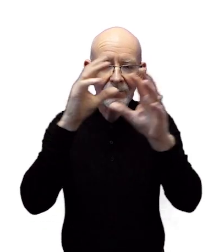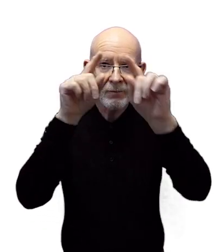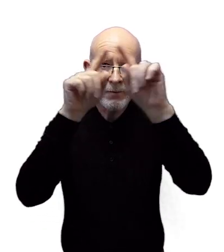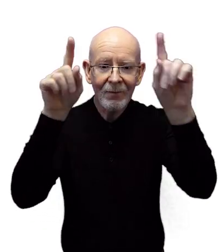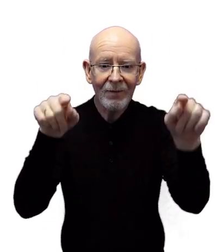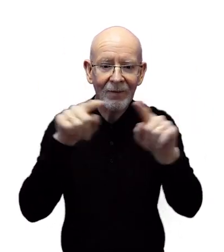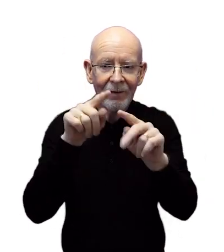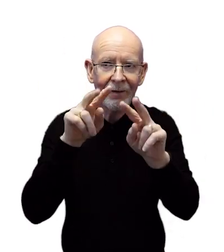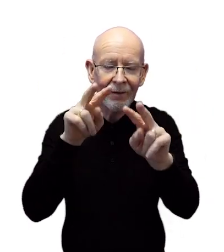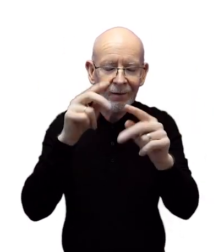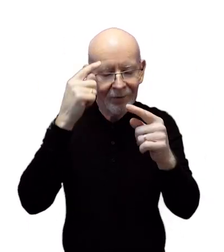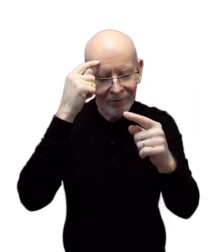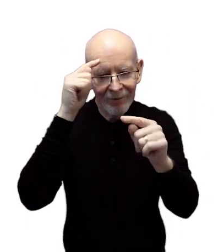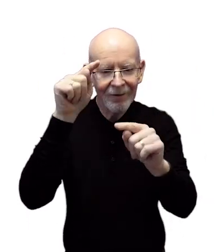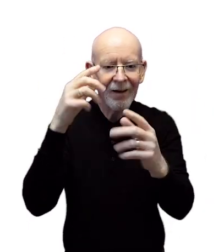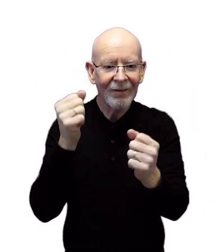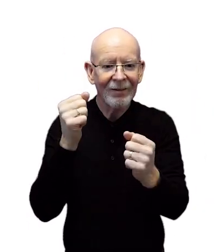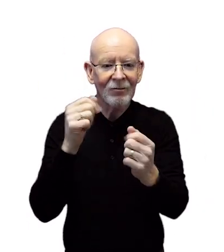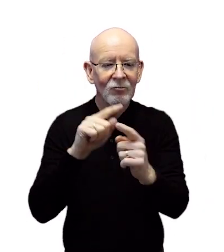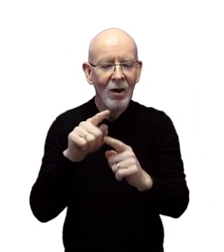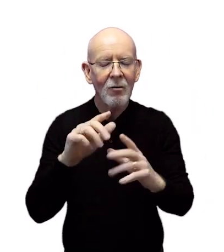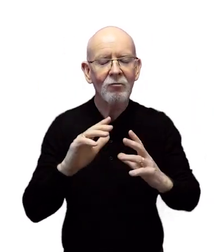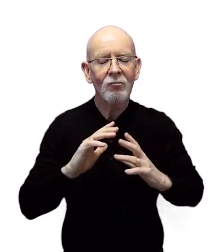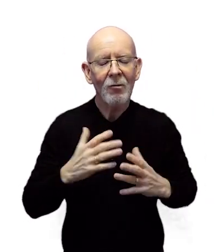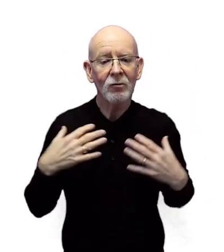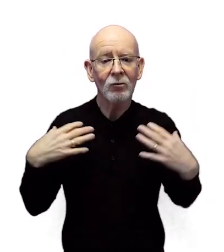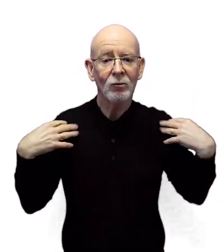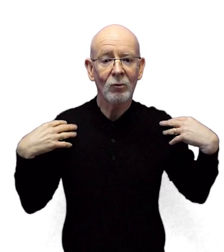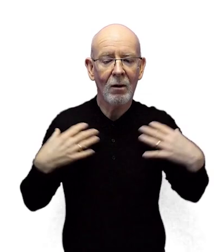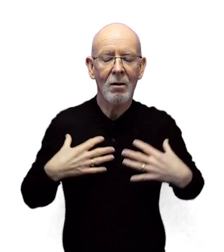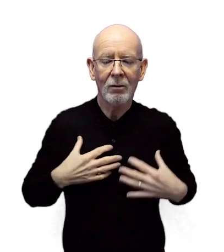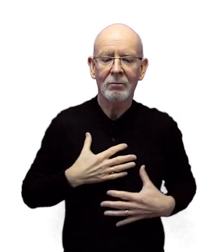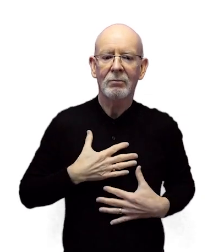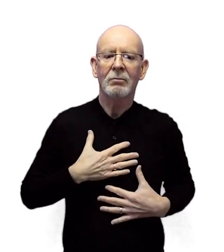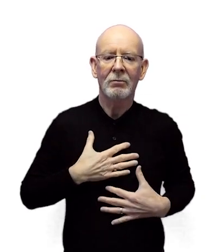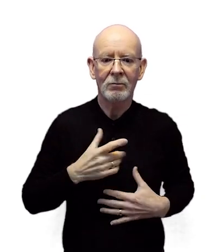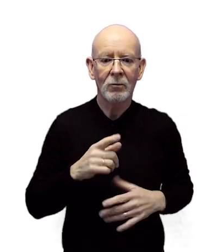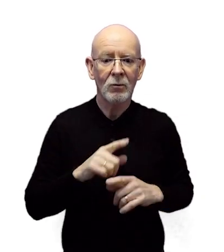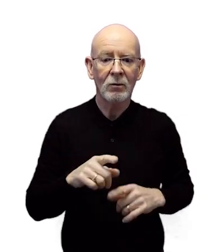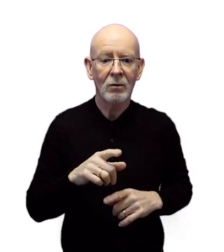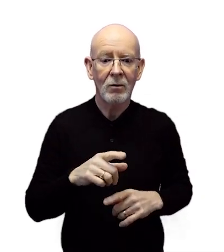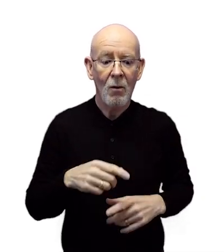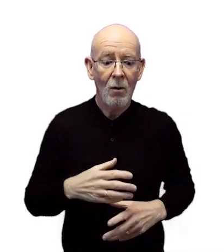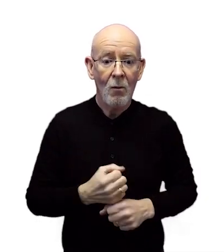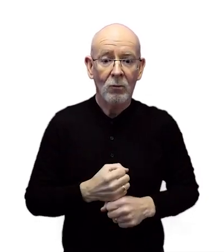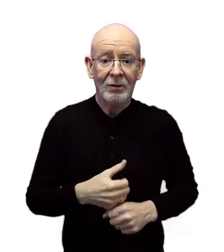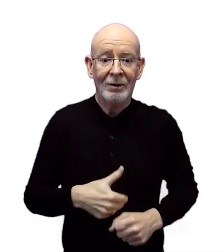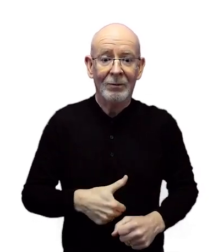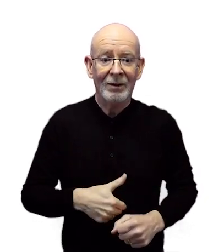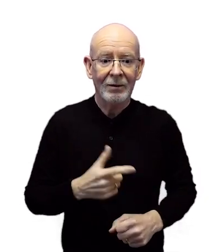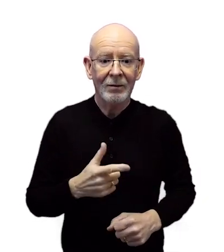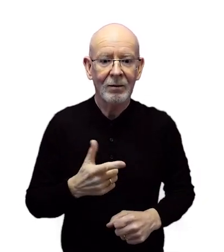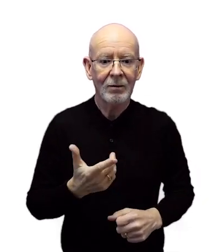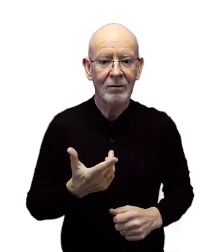relax. Try to relax the shoulders and neck muscles and try not to hold your belly in. Let your hands